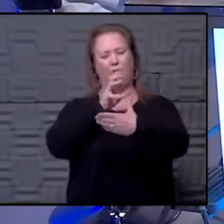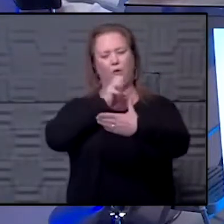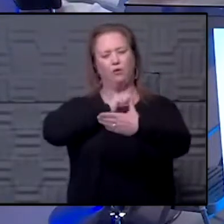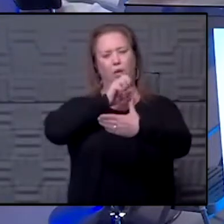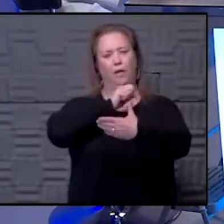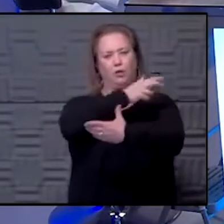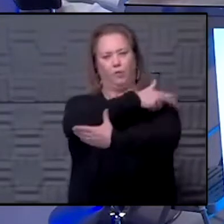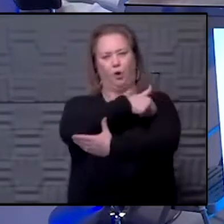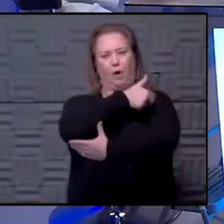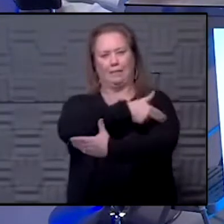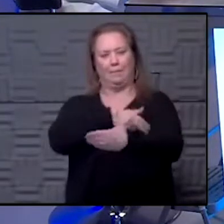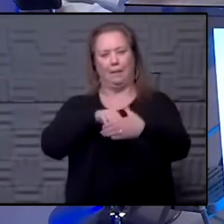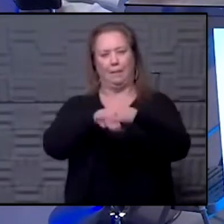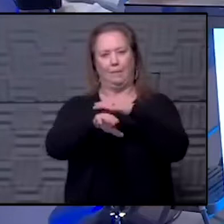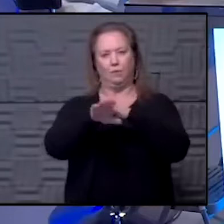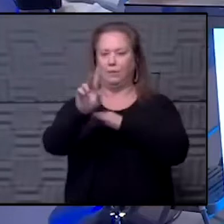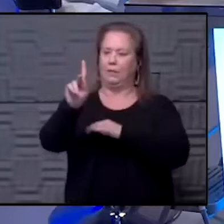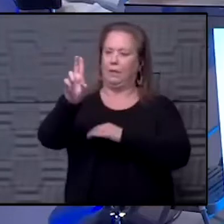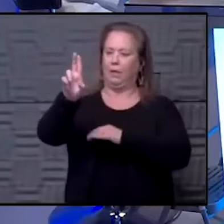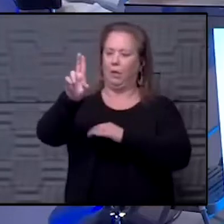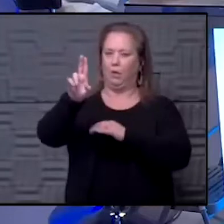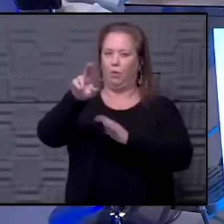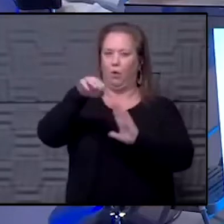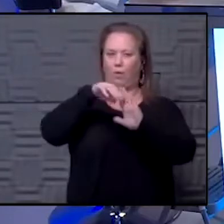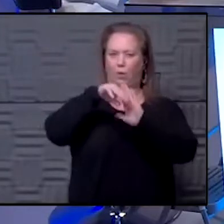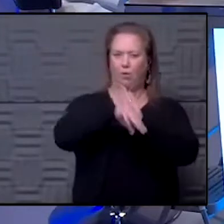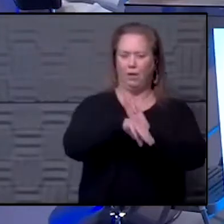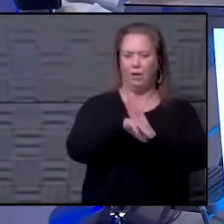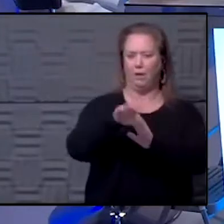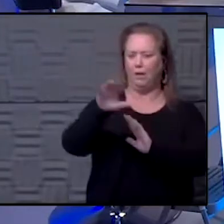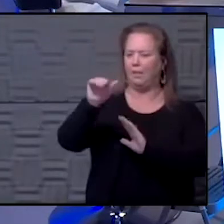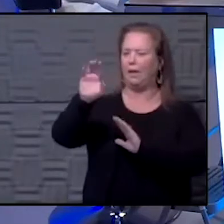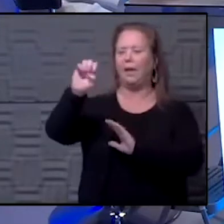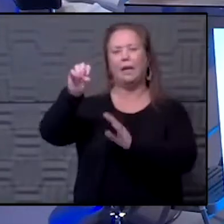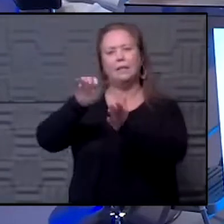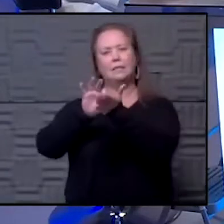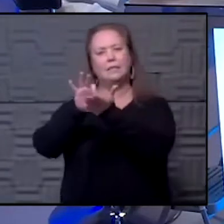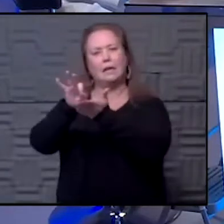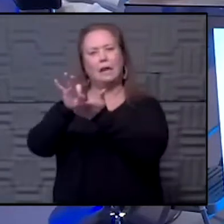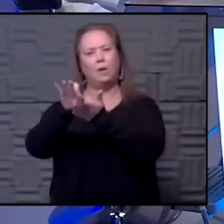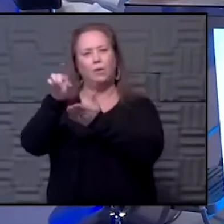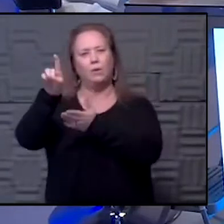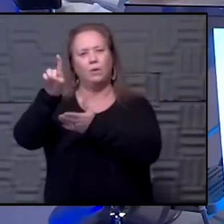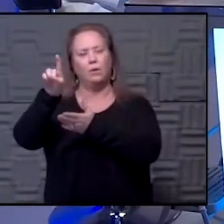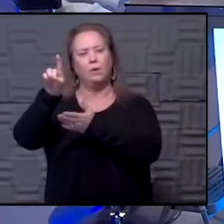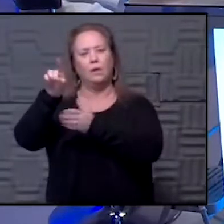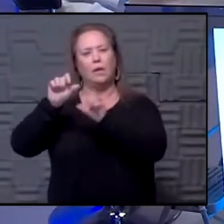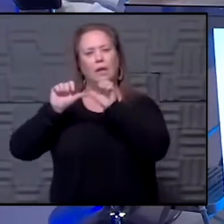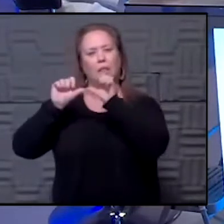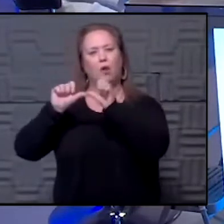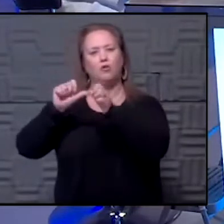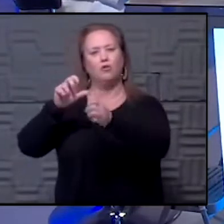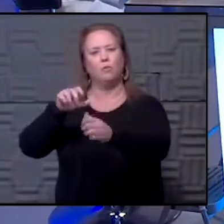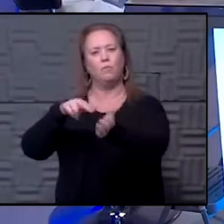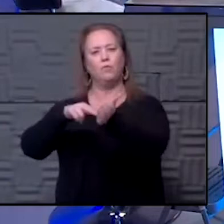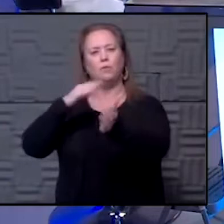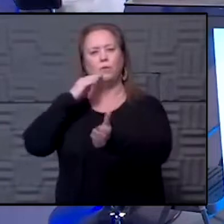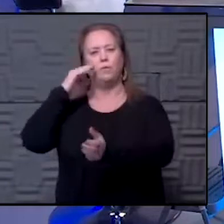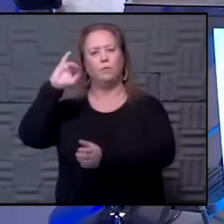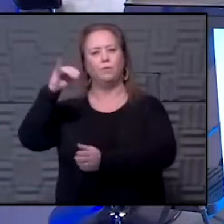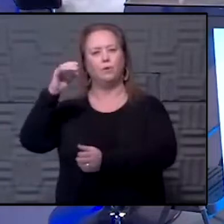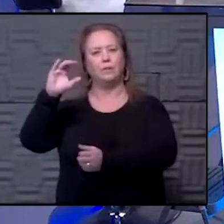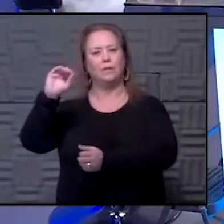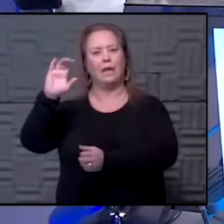age for hospital admissions at KU going down. He says the case count in long-term care facilities on the Johnson